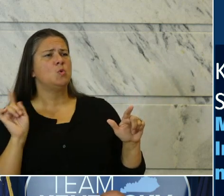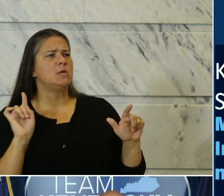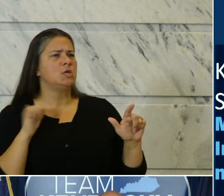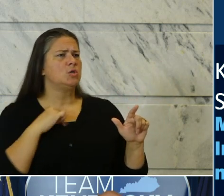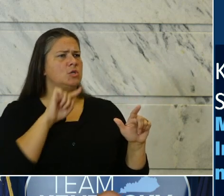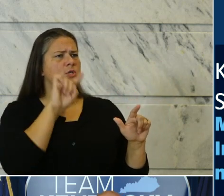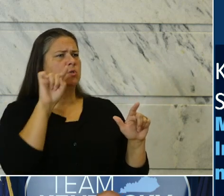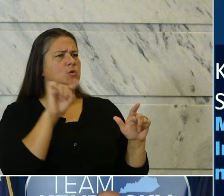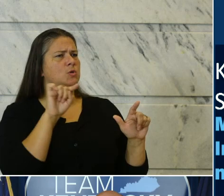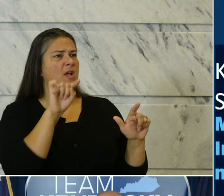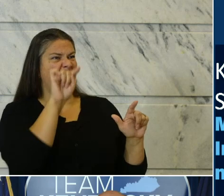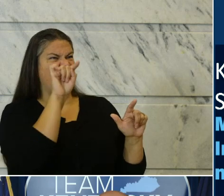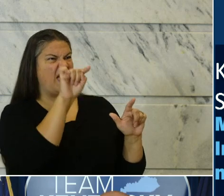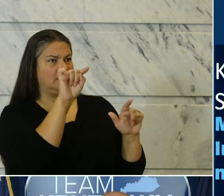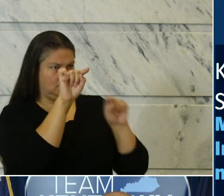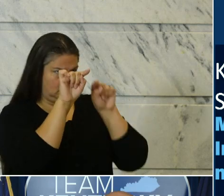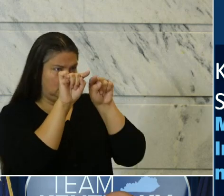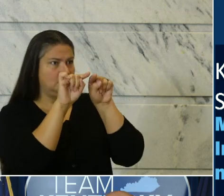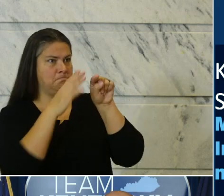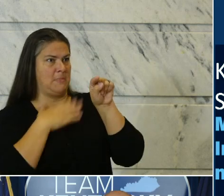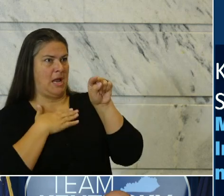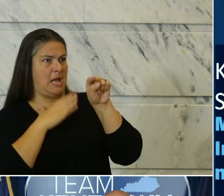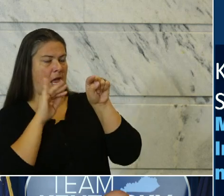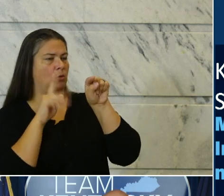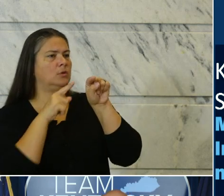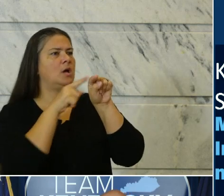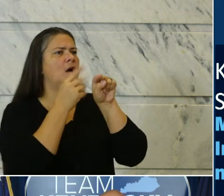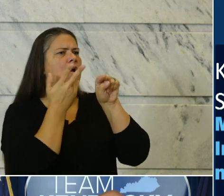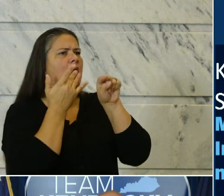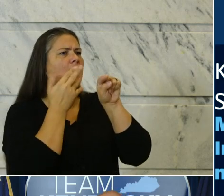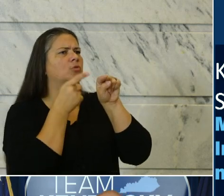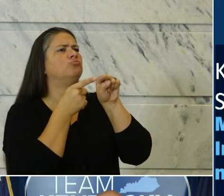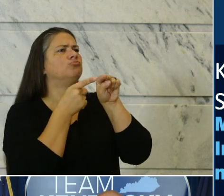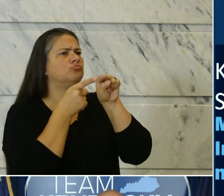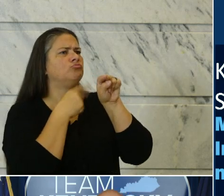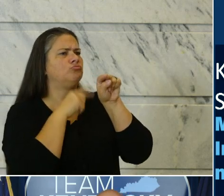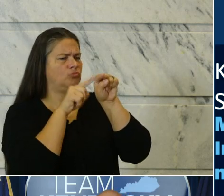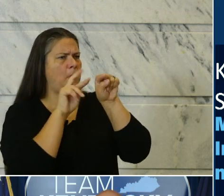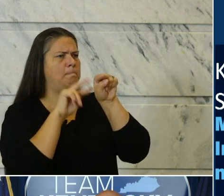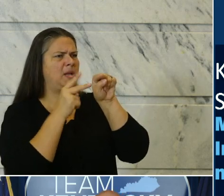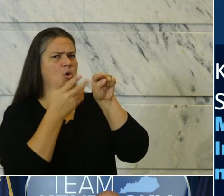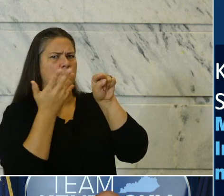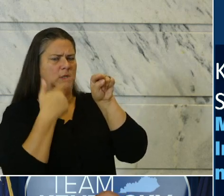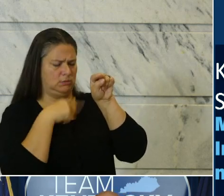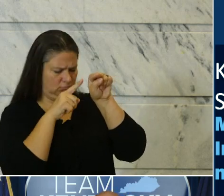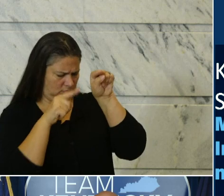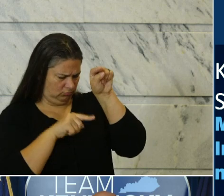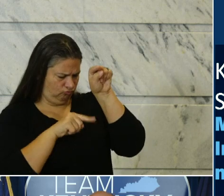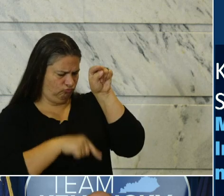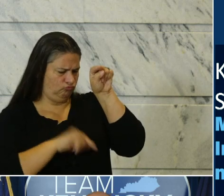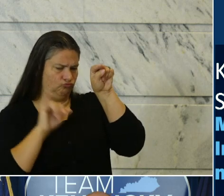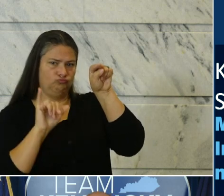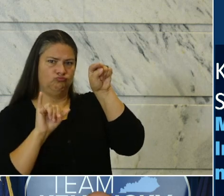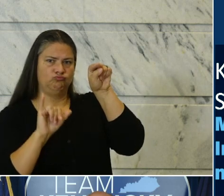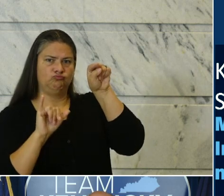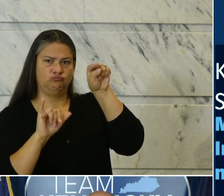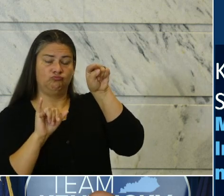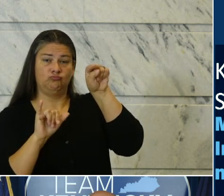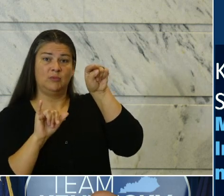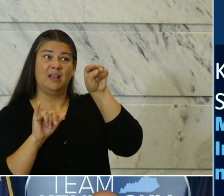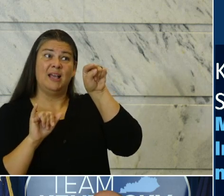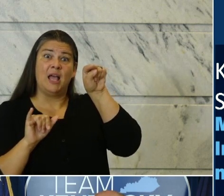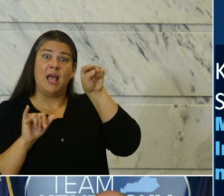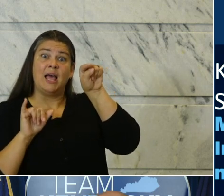this map. It's that simple. And then you do the things that are down the column. Now those are recommendations, and folks have asked, well, are these recommendations, are these